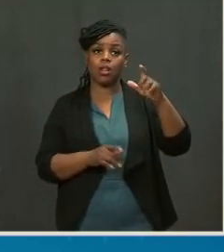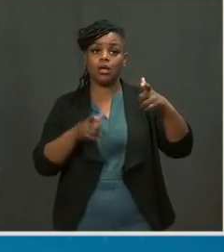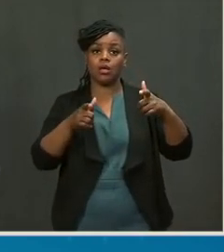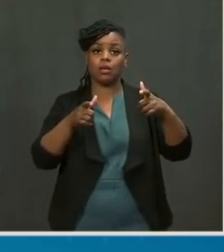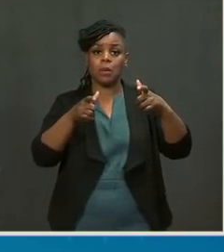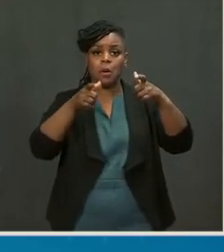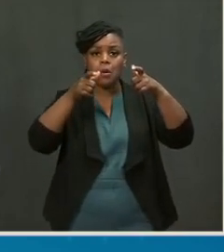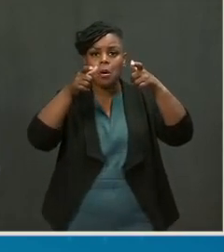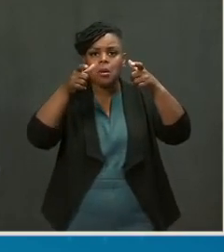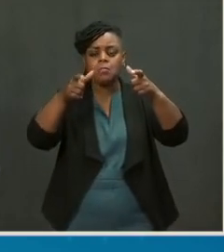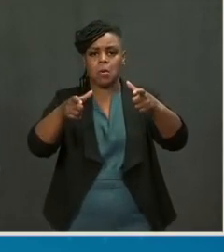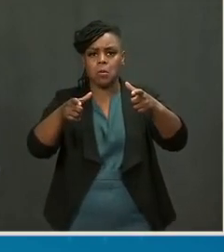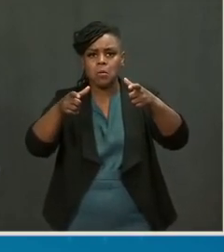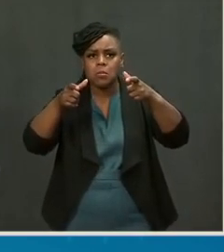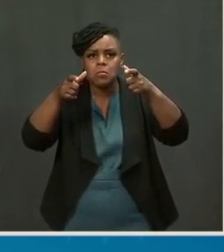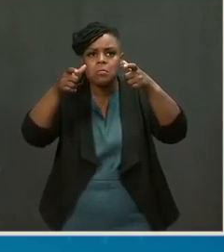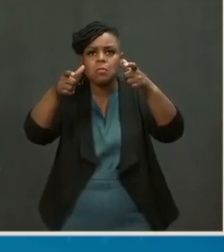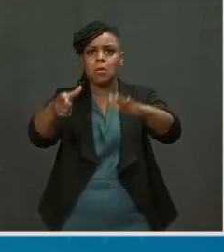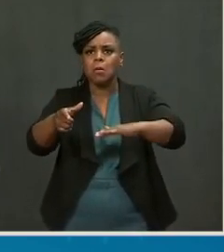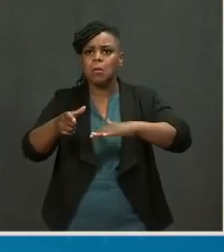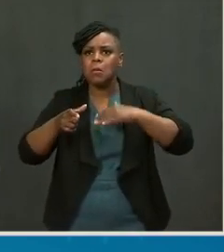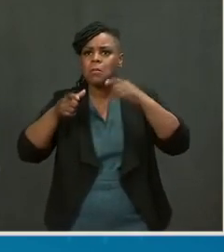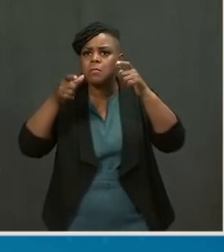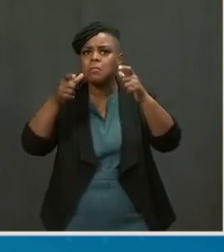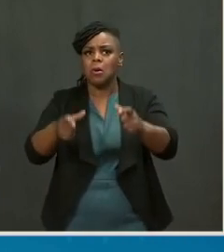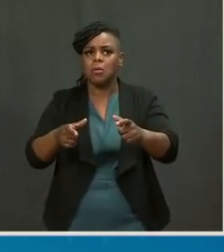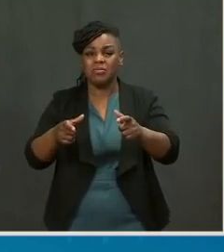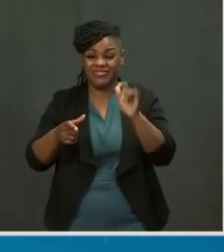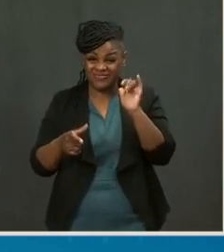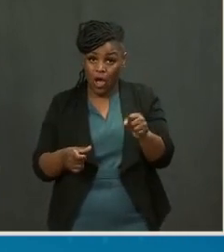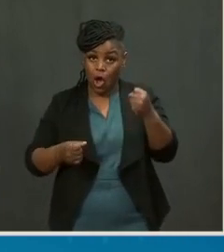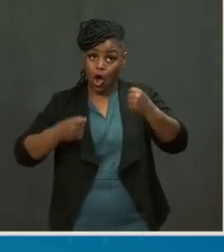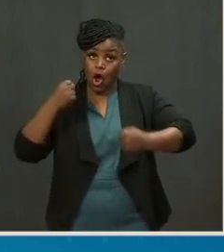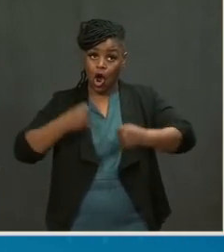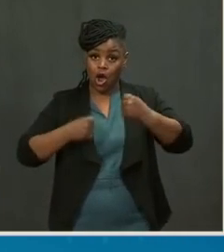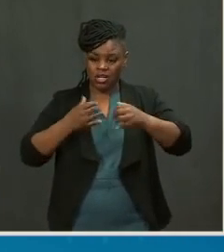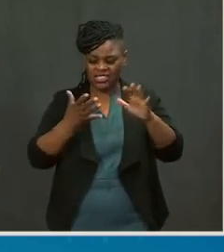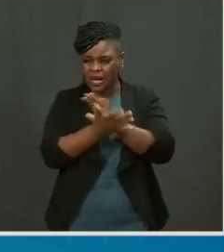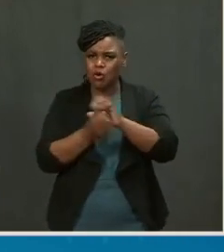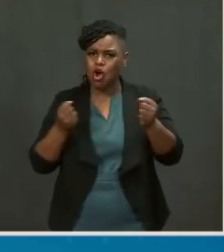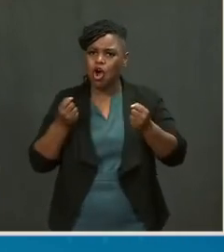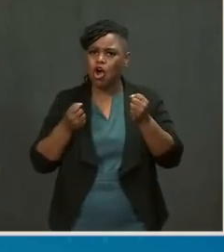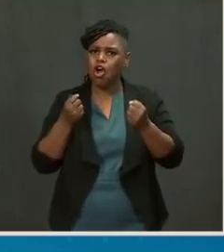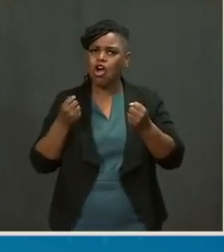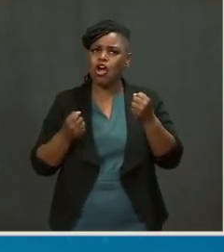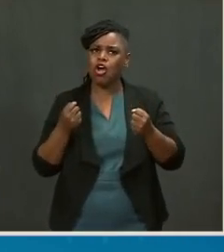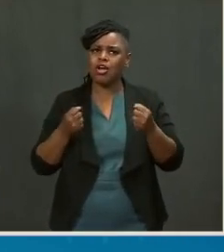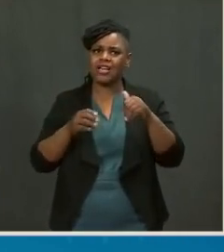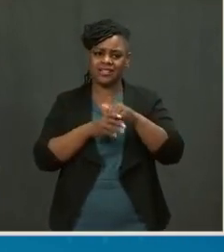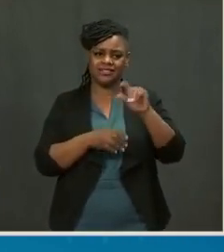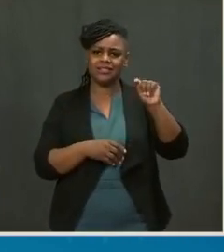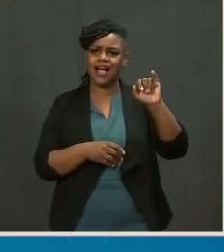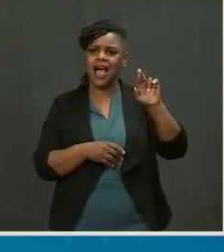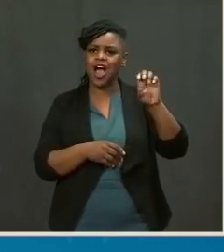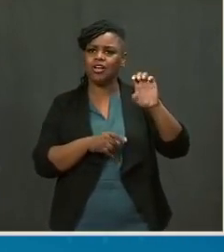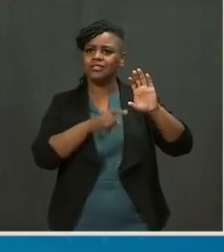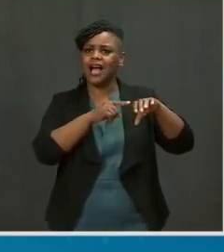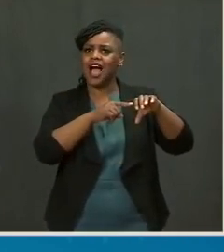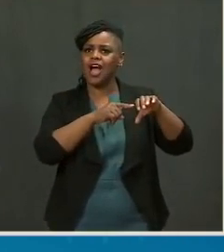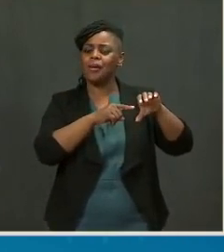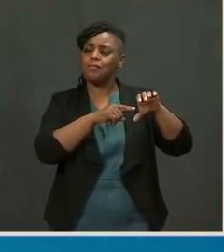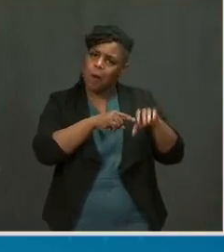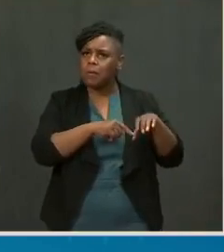a $400 unexpected expense to fix or replace those tires. All of the people who need the jobs and will benefit